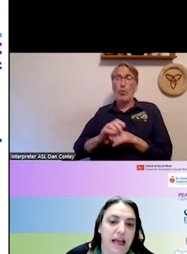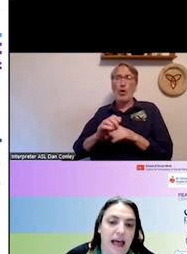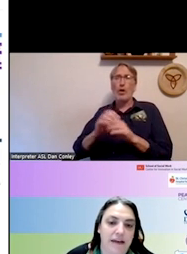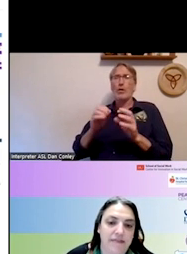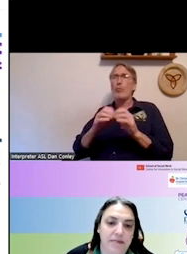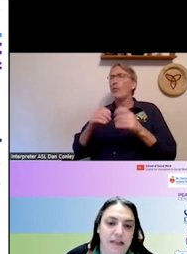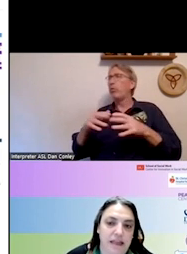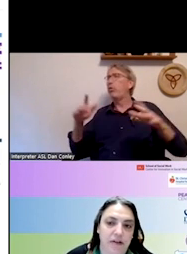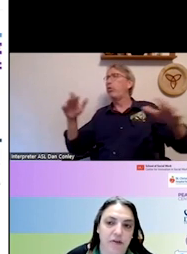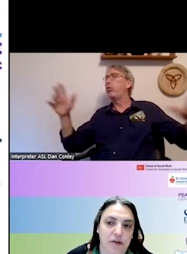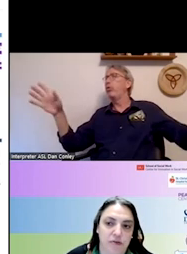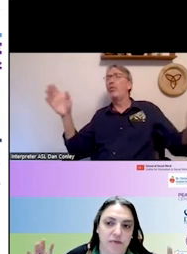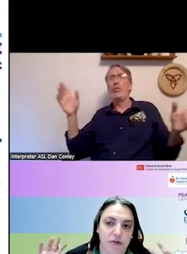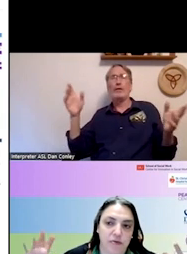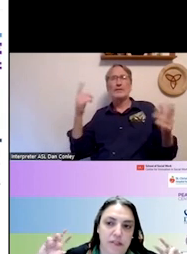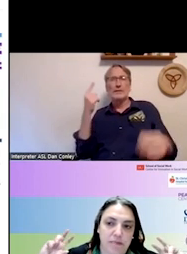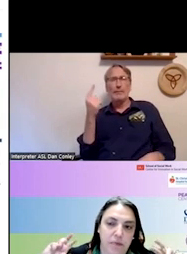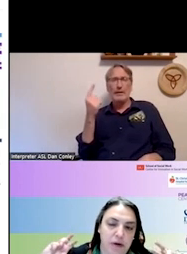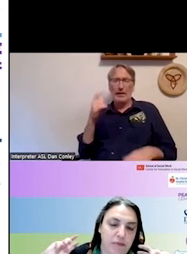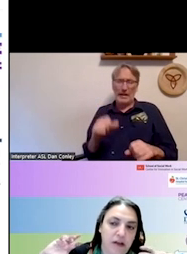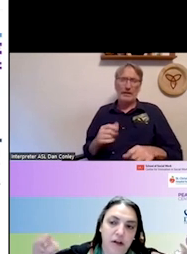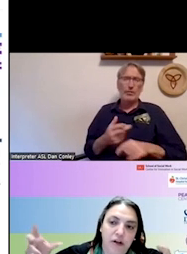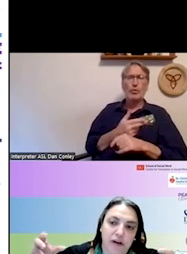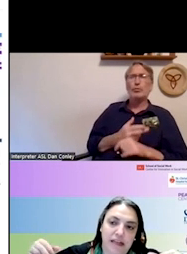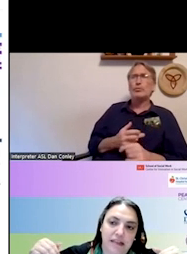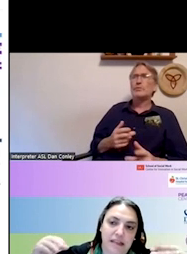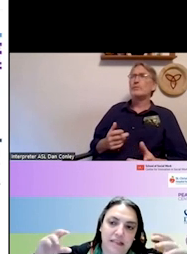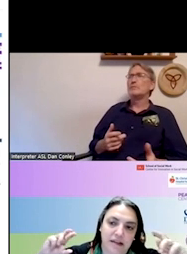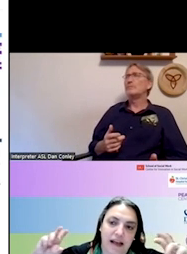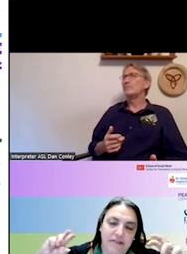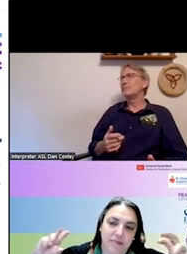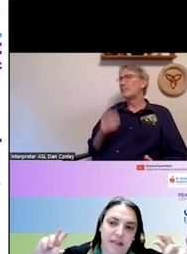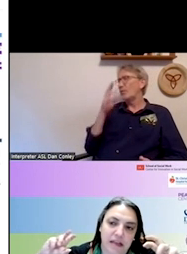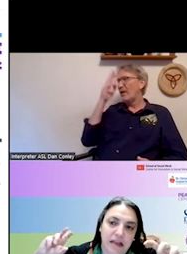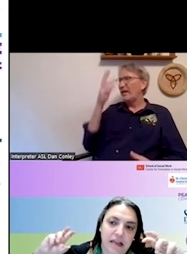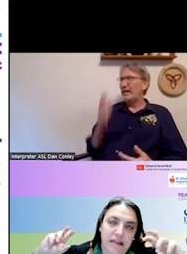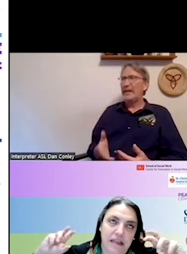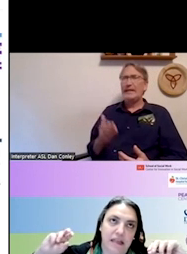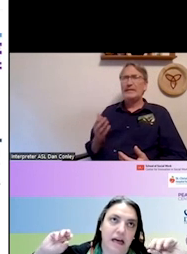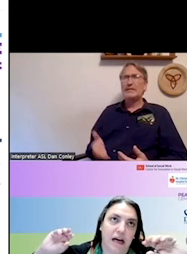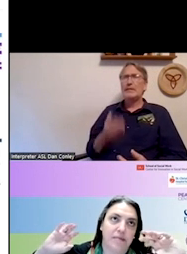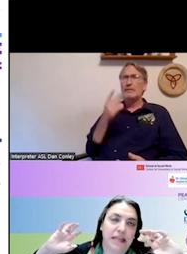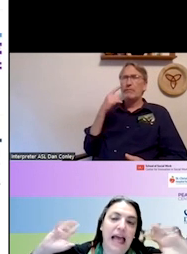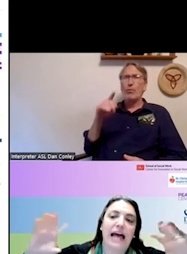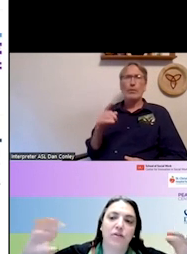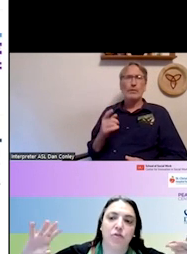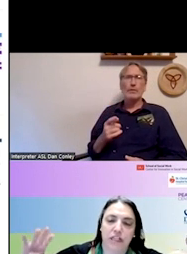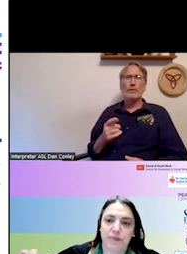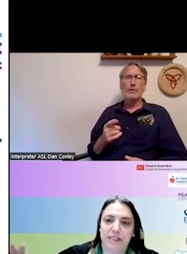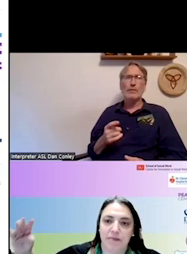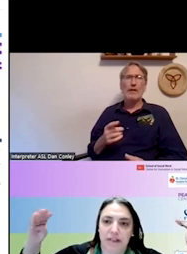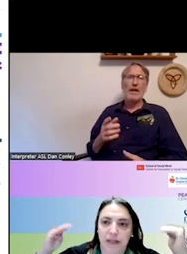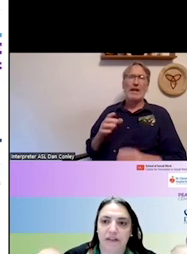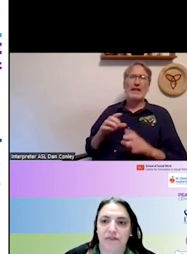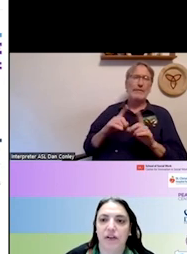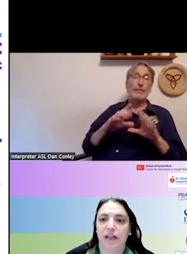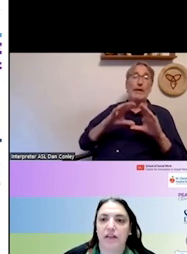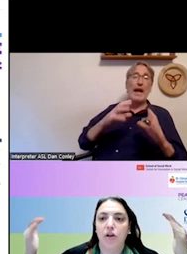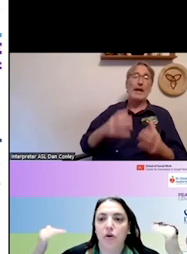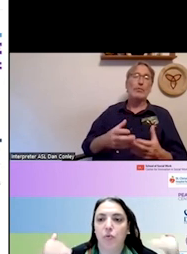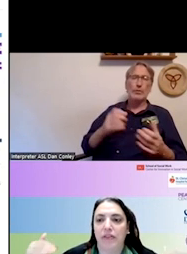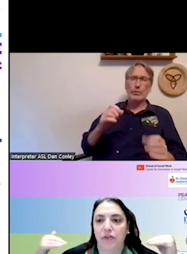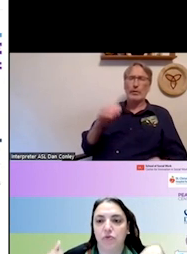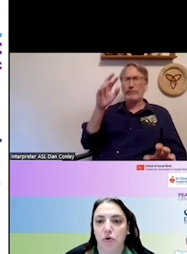could have something, you know, you could sort of use when we created these, sort of have some of the categories be something that we could fill